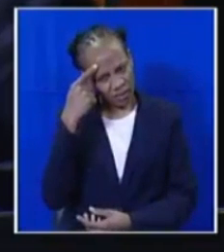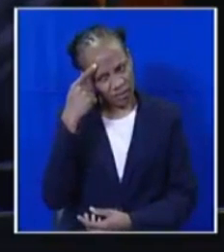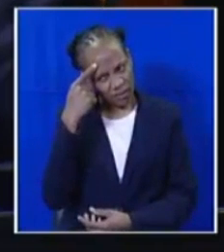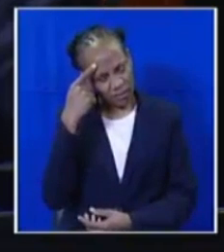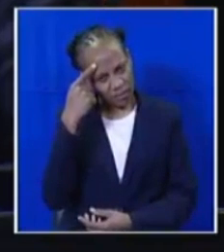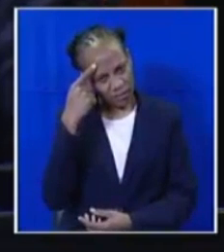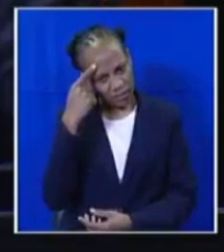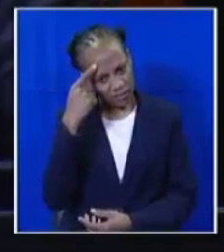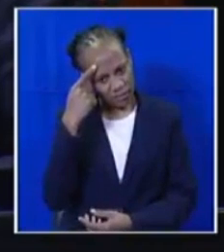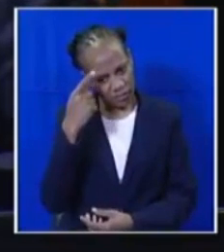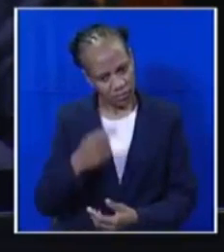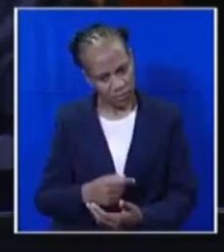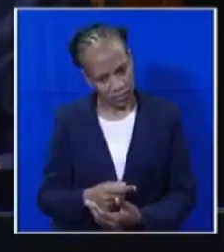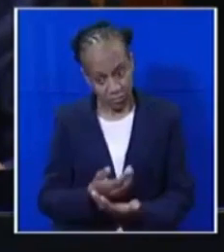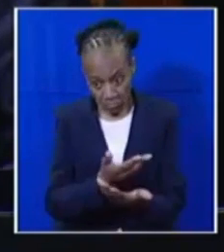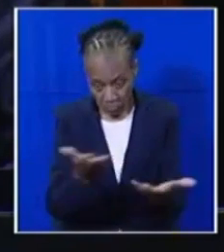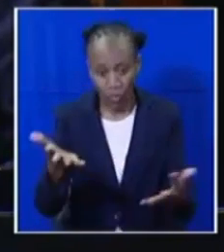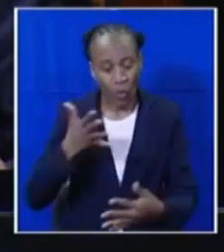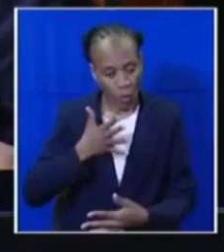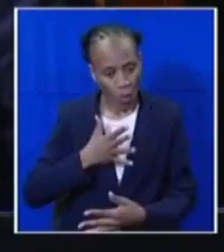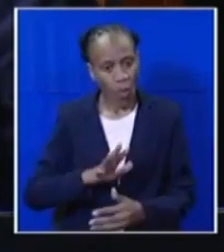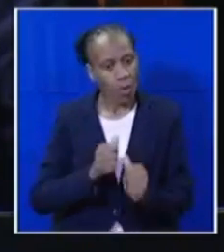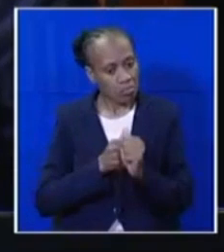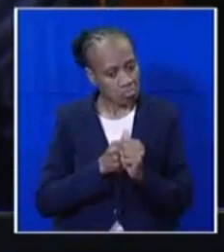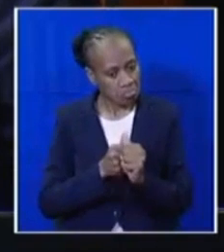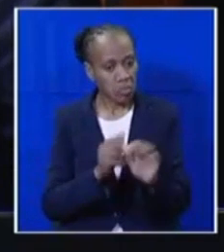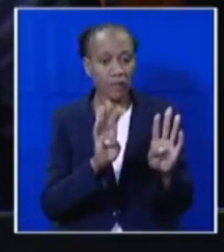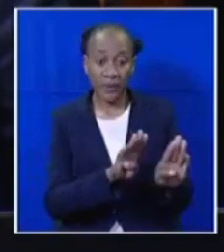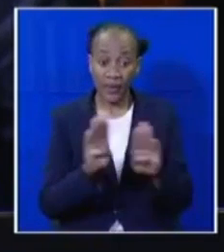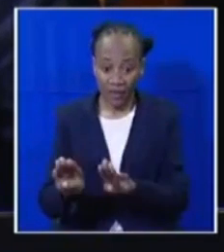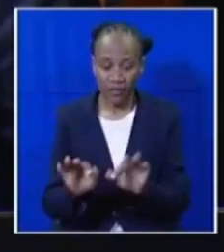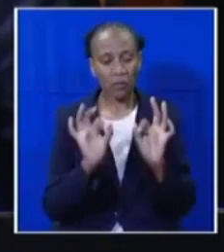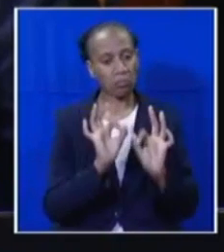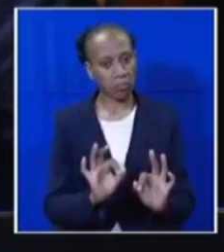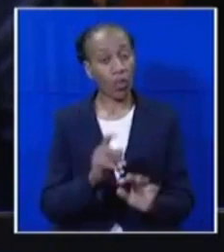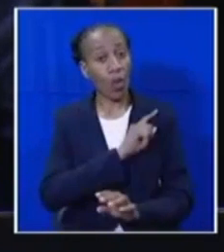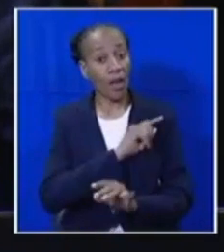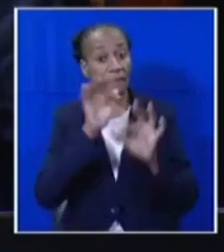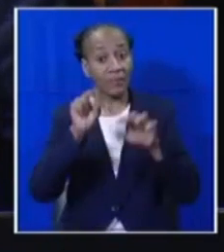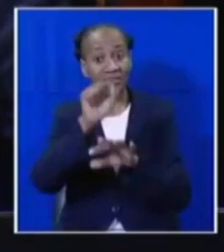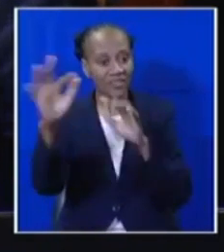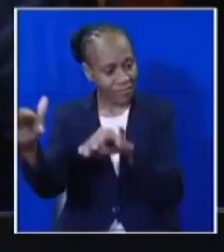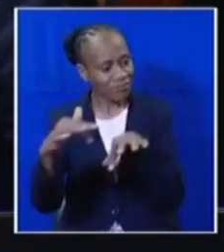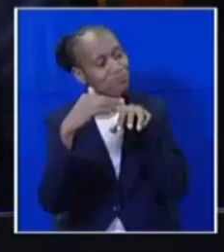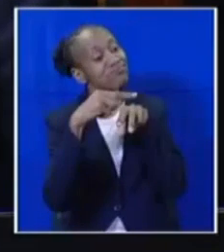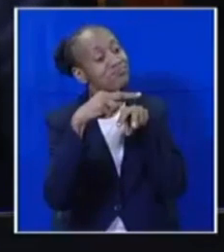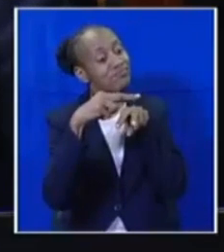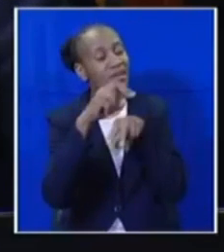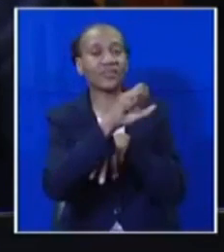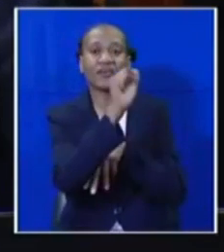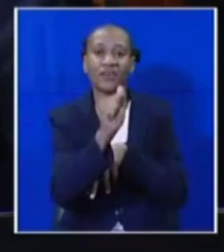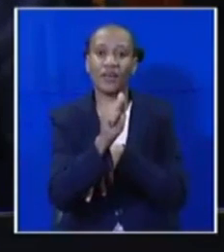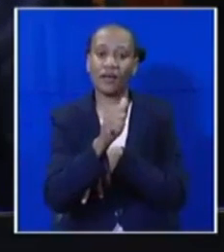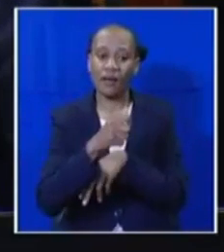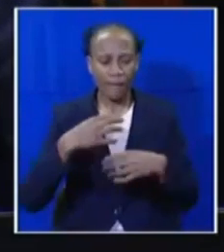want to act in a manner in which those who sent us here will feel proud about our presence here and how